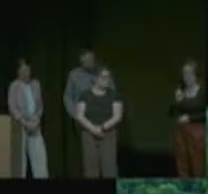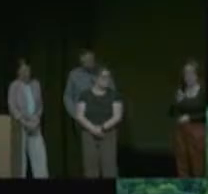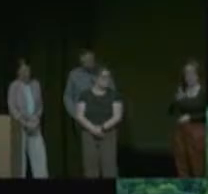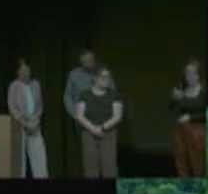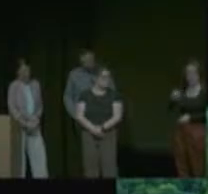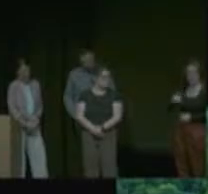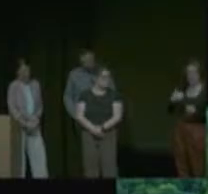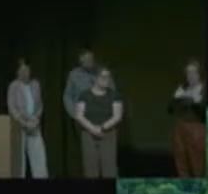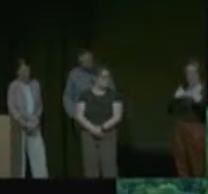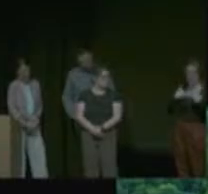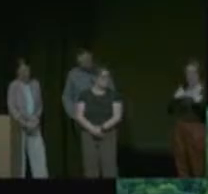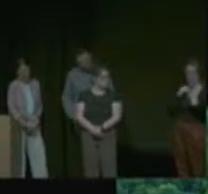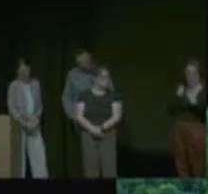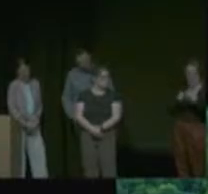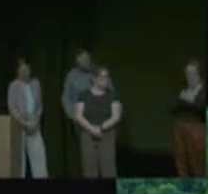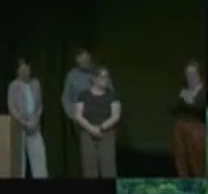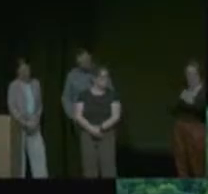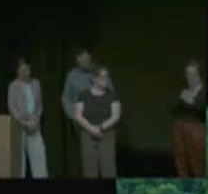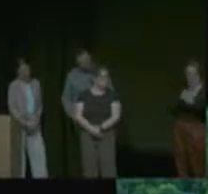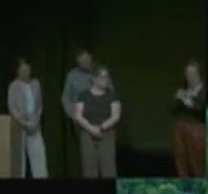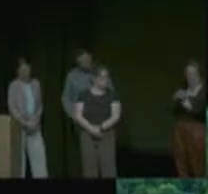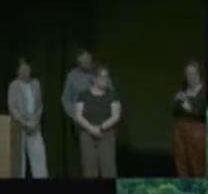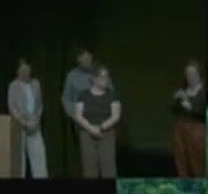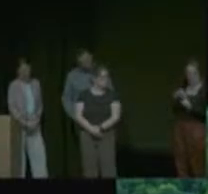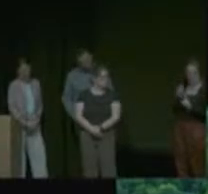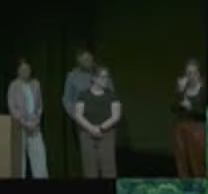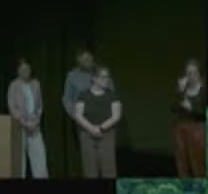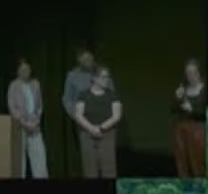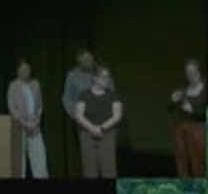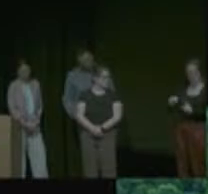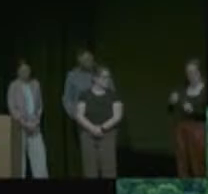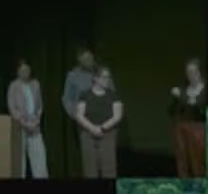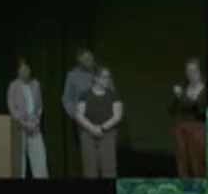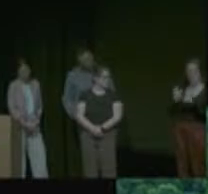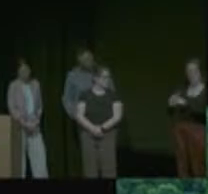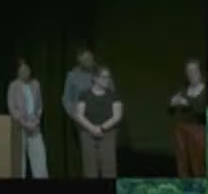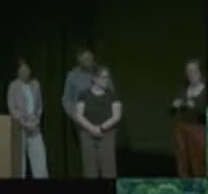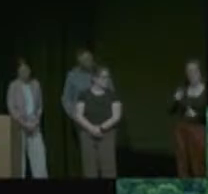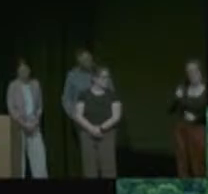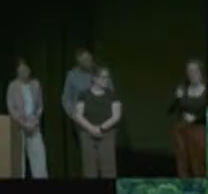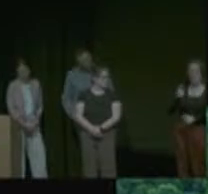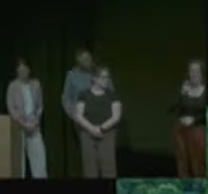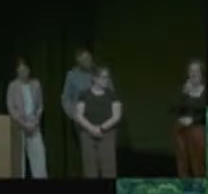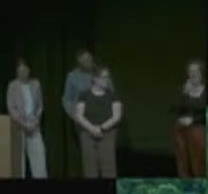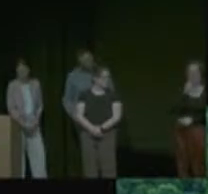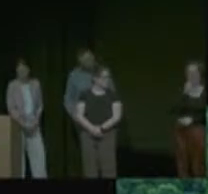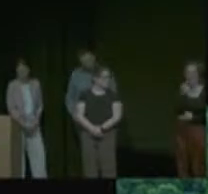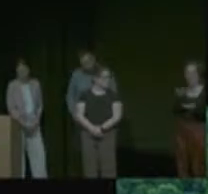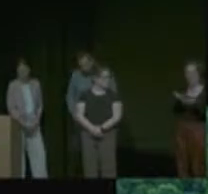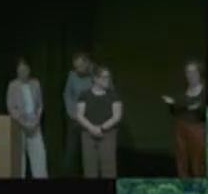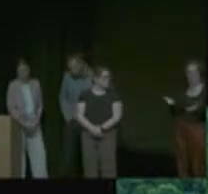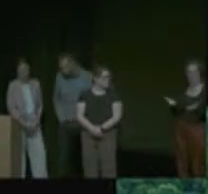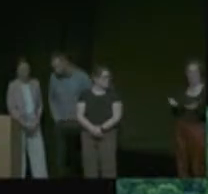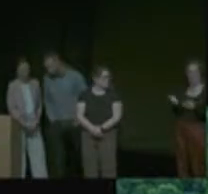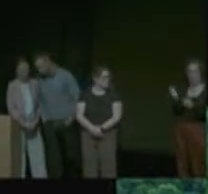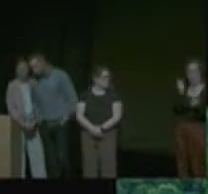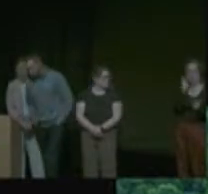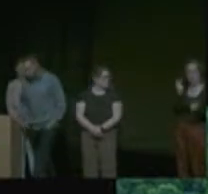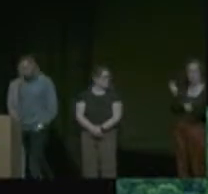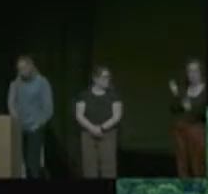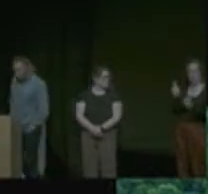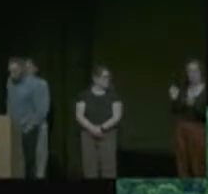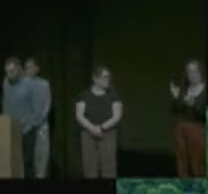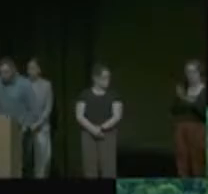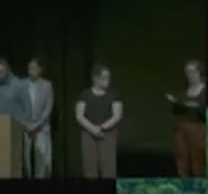but when we took down the 2 small dams, there was tons of cool glassware and mementos from the past. So does anyone look at the debris for